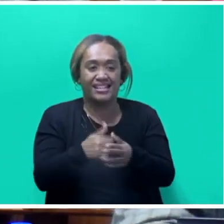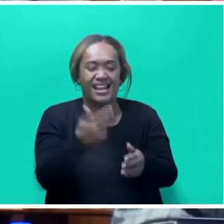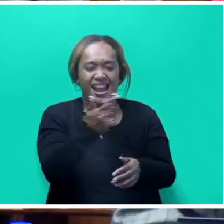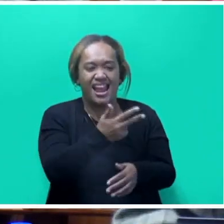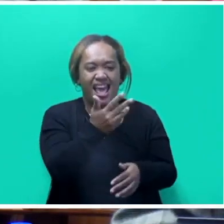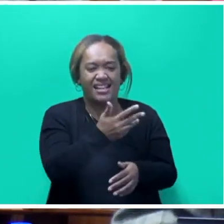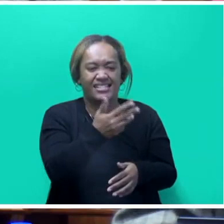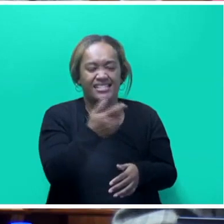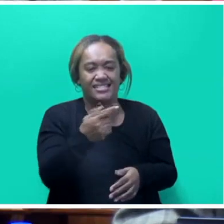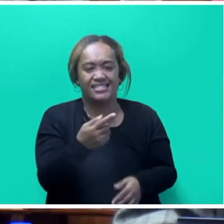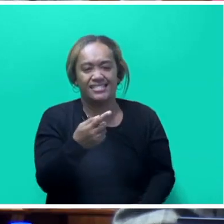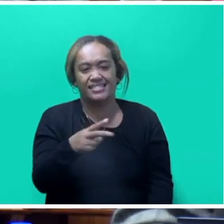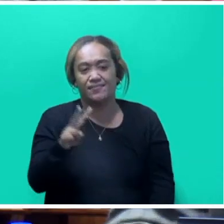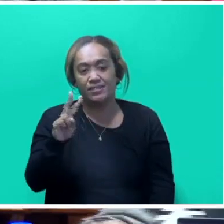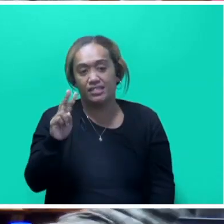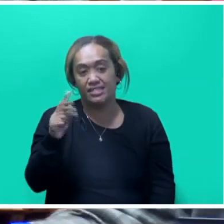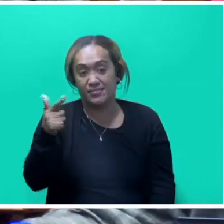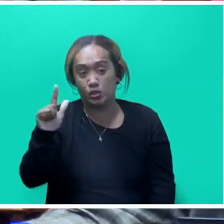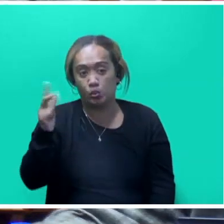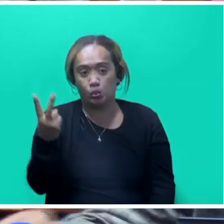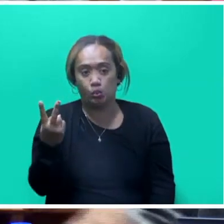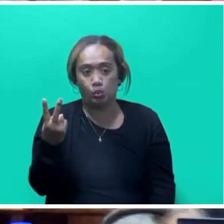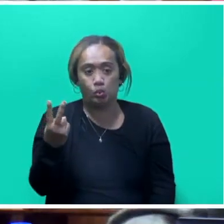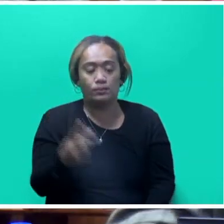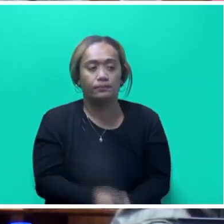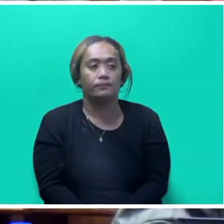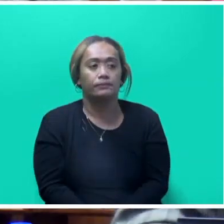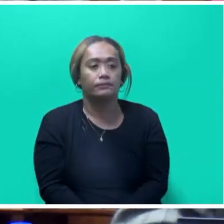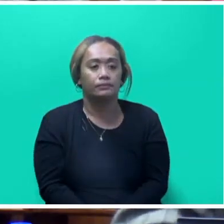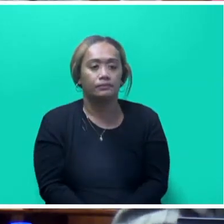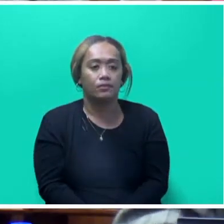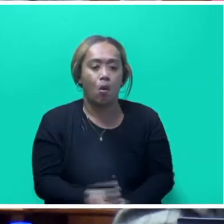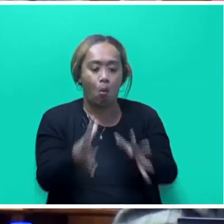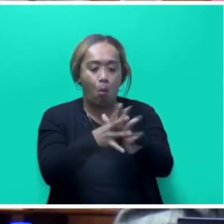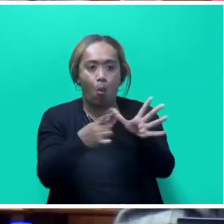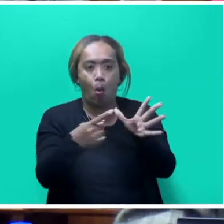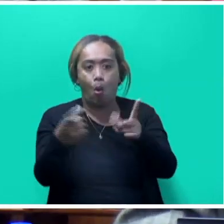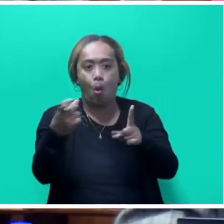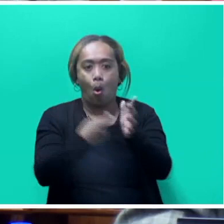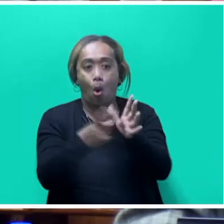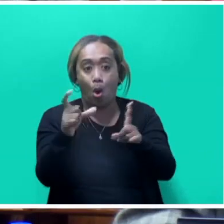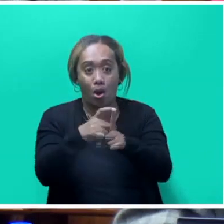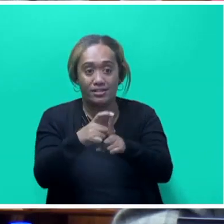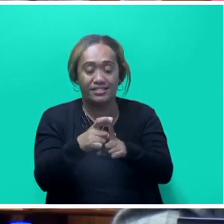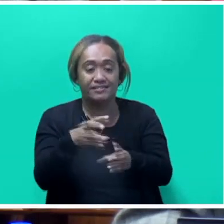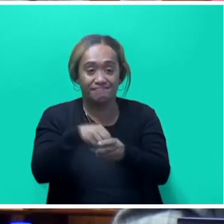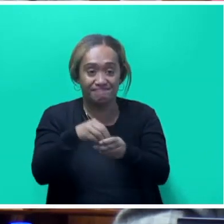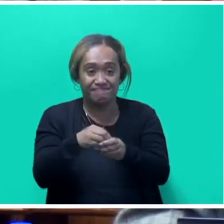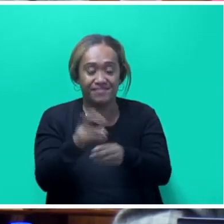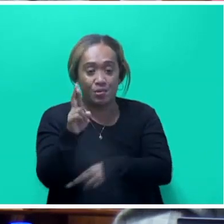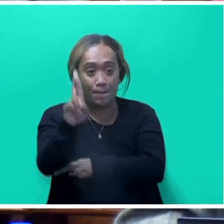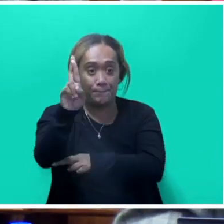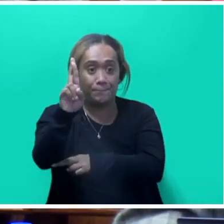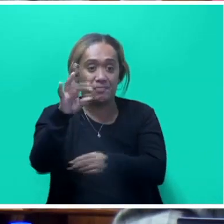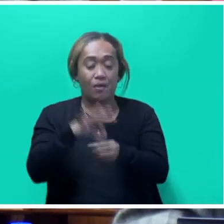method. In this method, each constituency or ward elects more than one representative, and voters